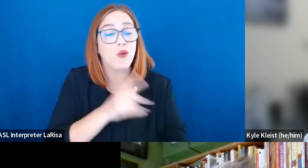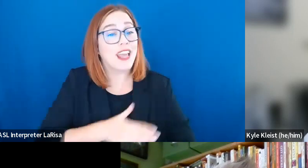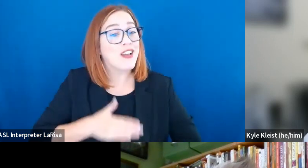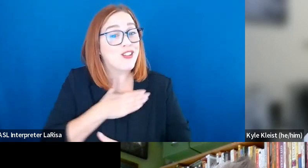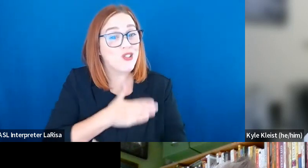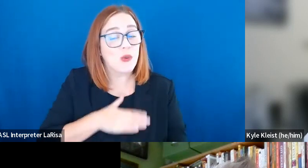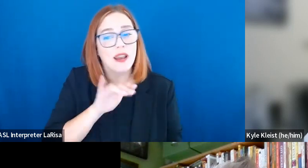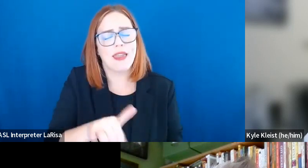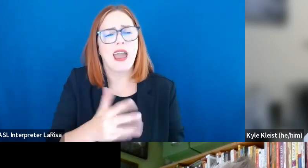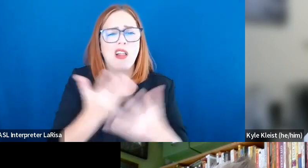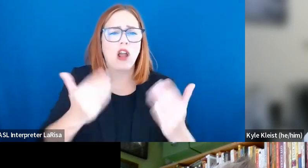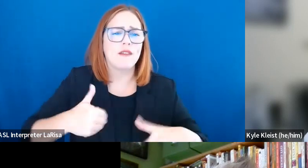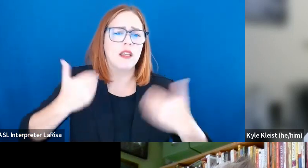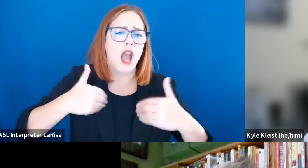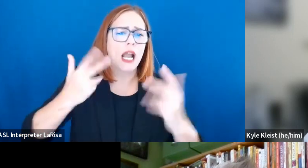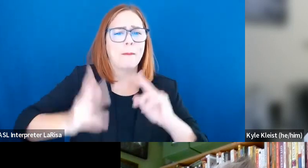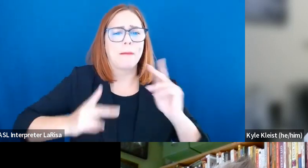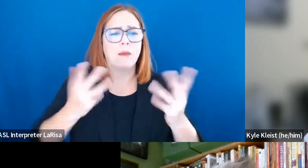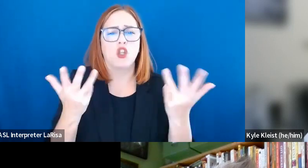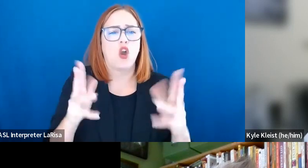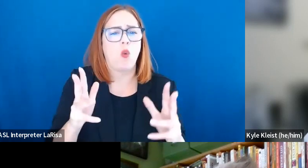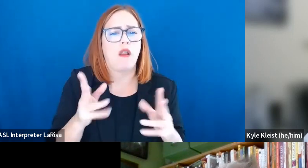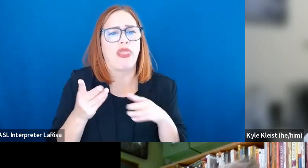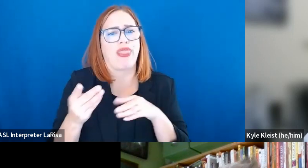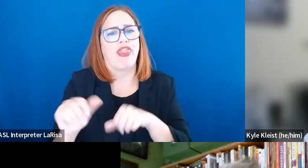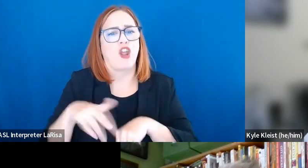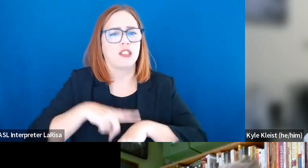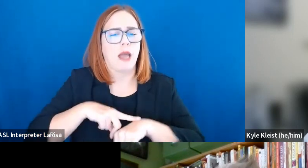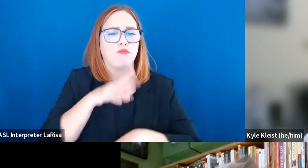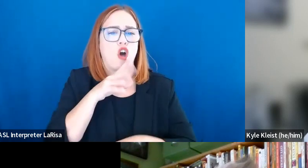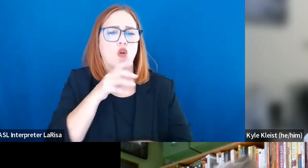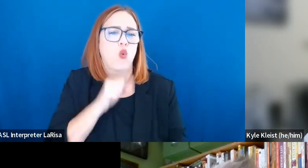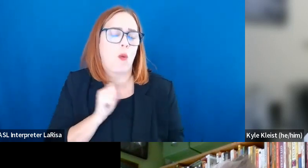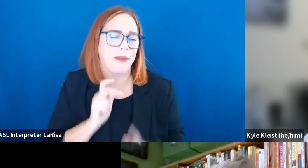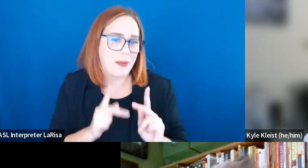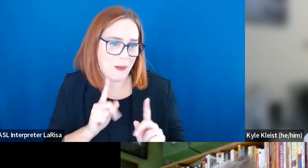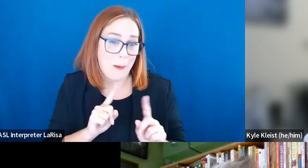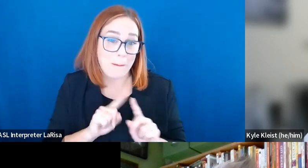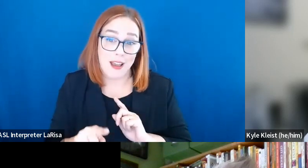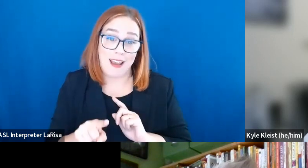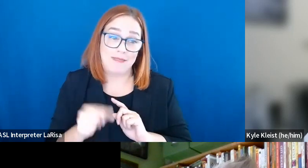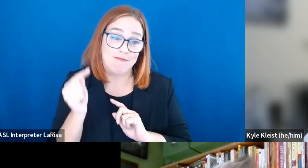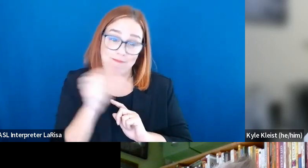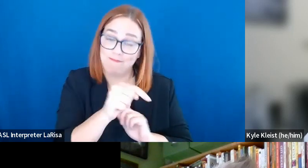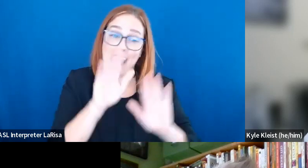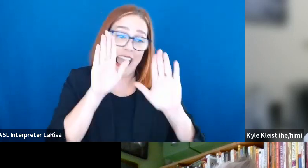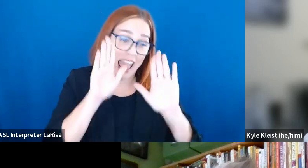don't want to spend a whole lot of time talking to old people, but she was an excellent person. And I